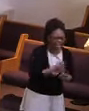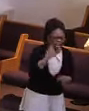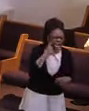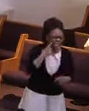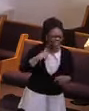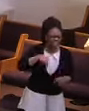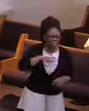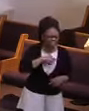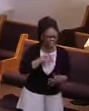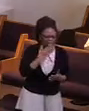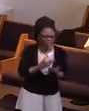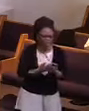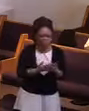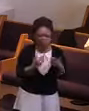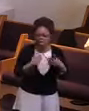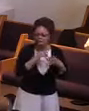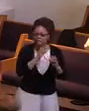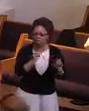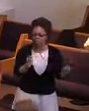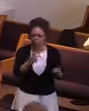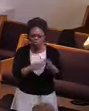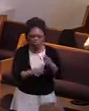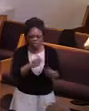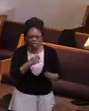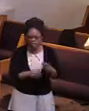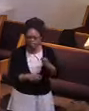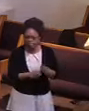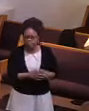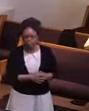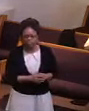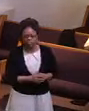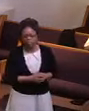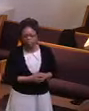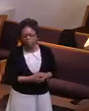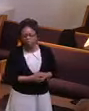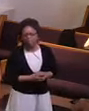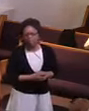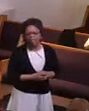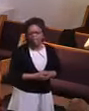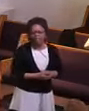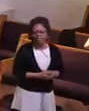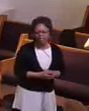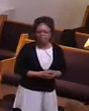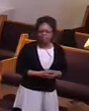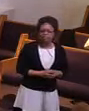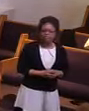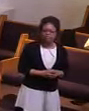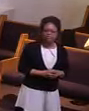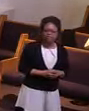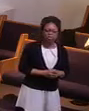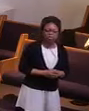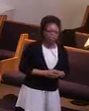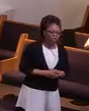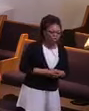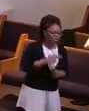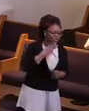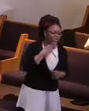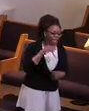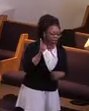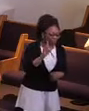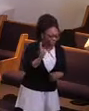Amen. But I have no problem. Amen. If you have chronic disease, lung disease, heart disease, or diabetes, you are twice as